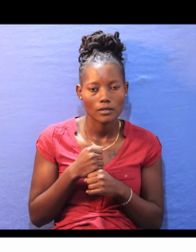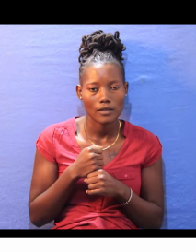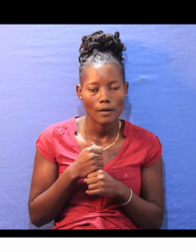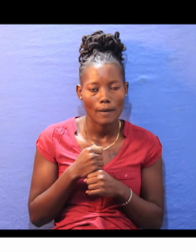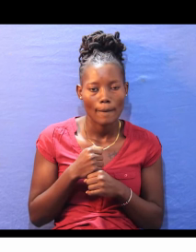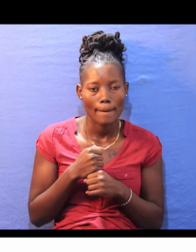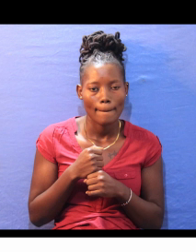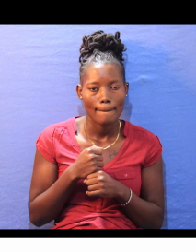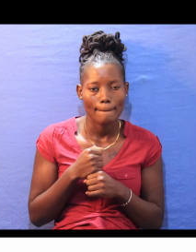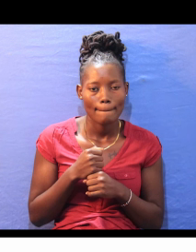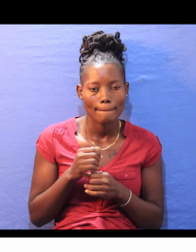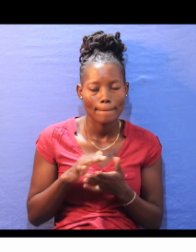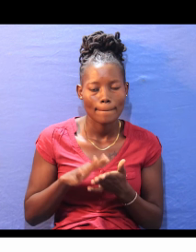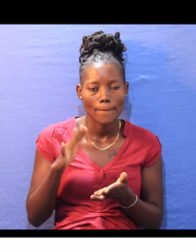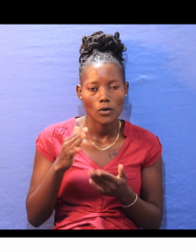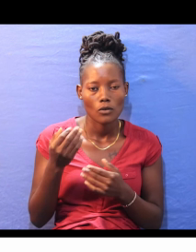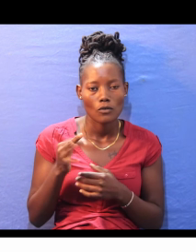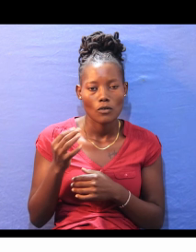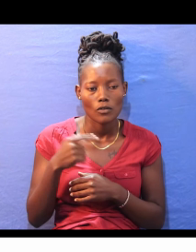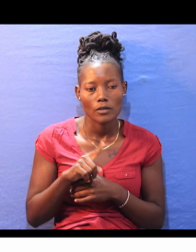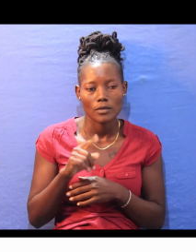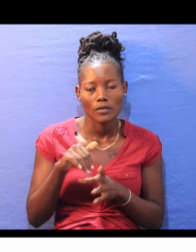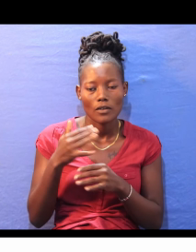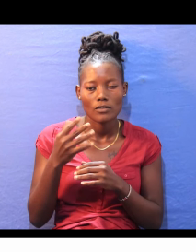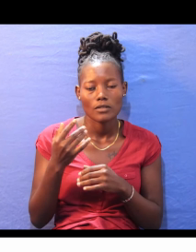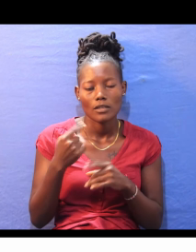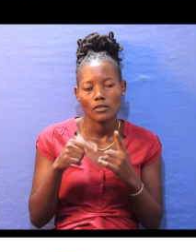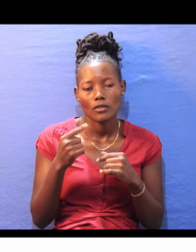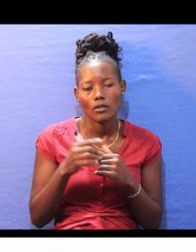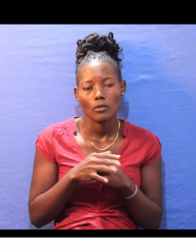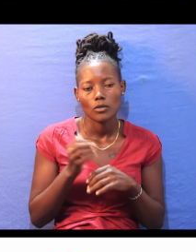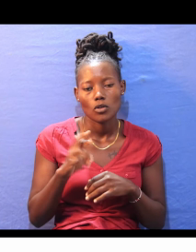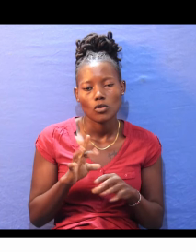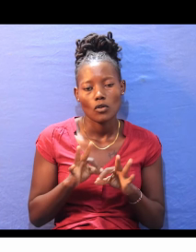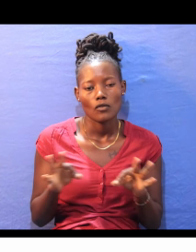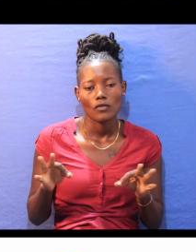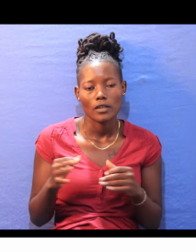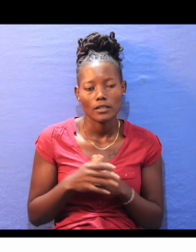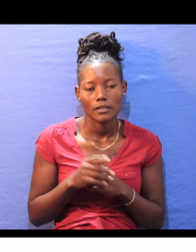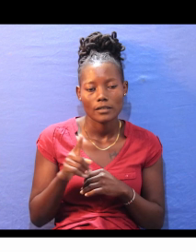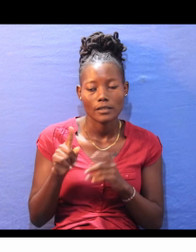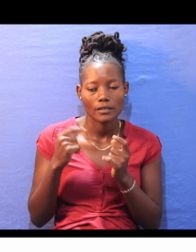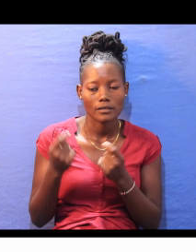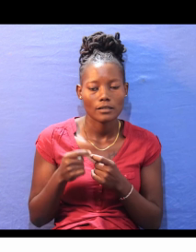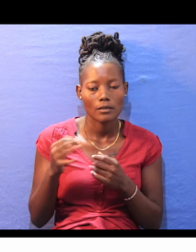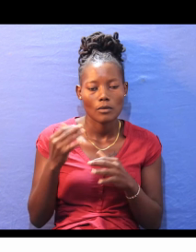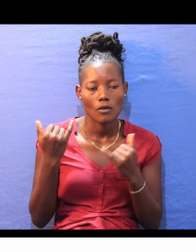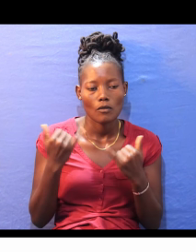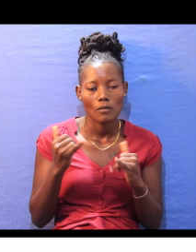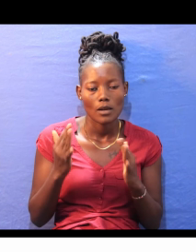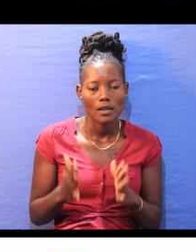we can keep the heart rate low here outside of the game context. For the athletes who are running and